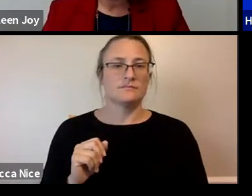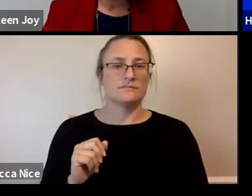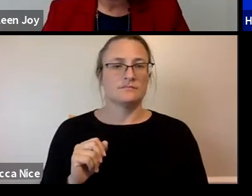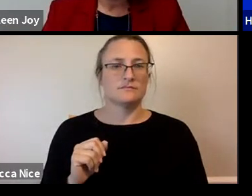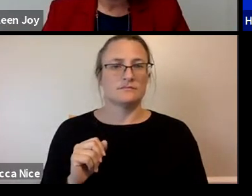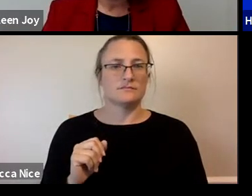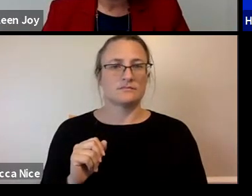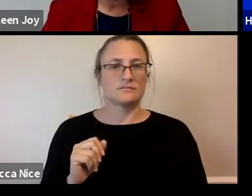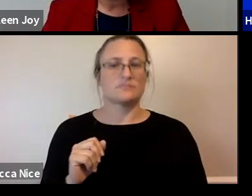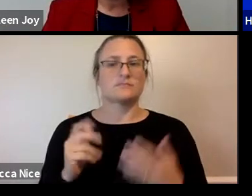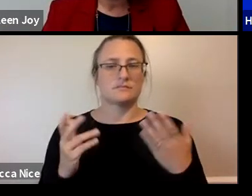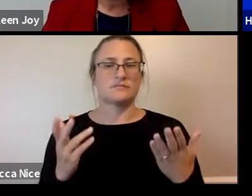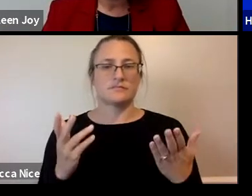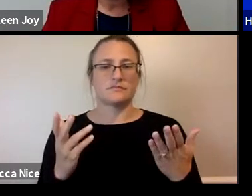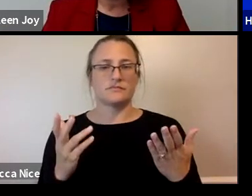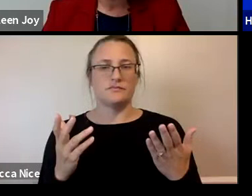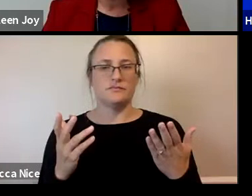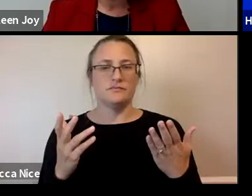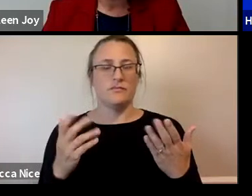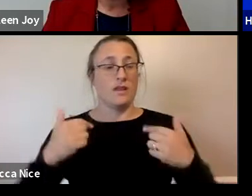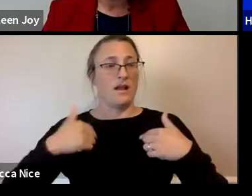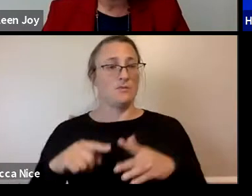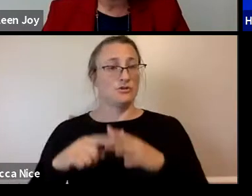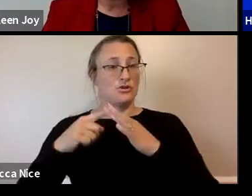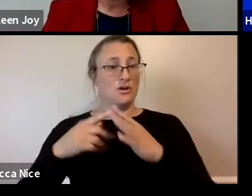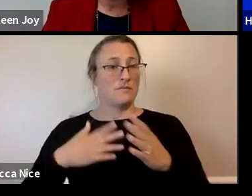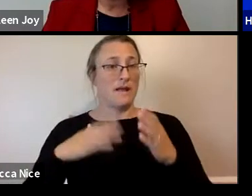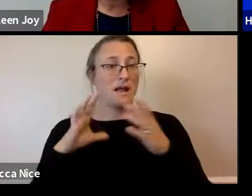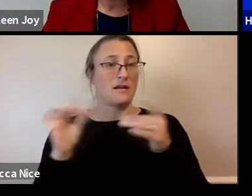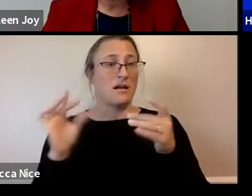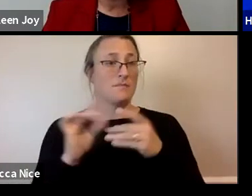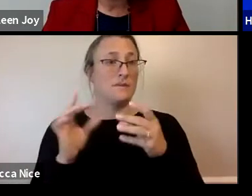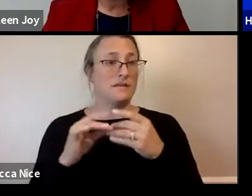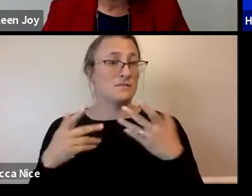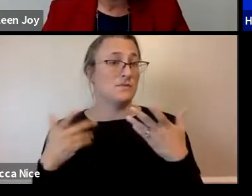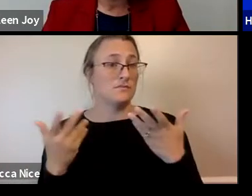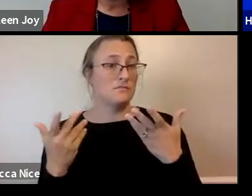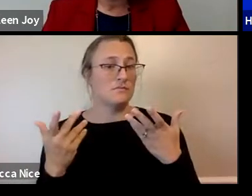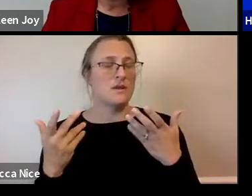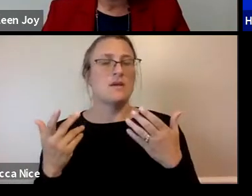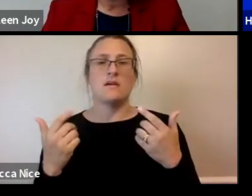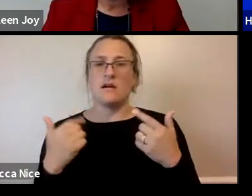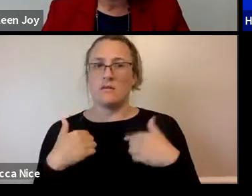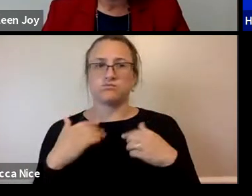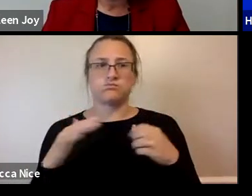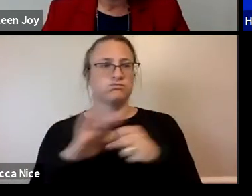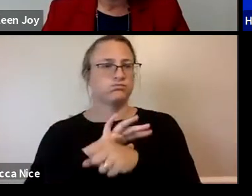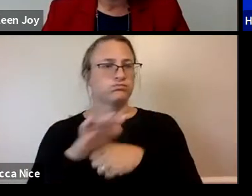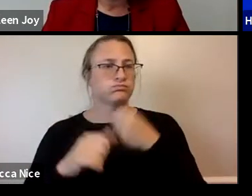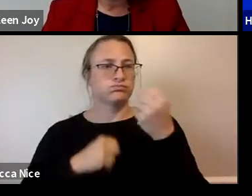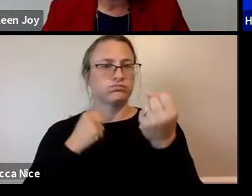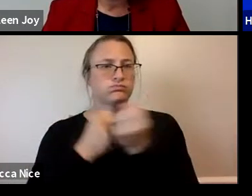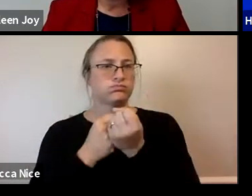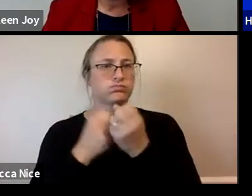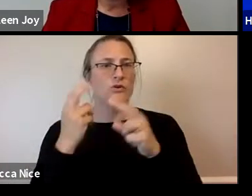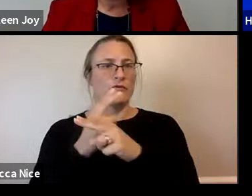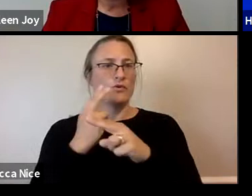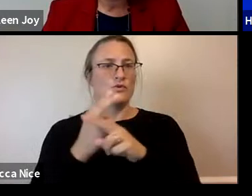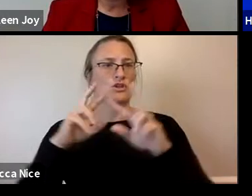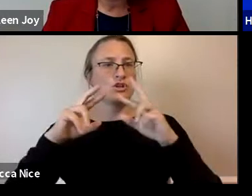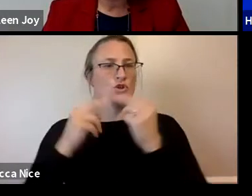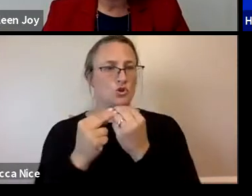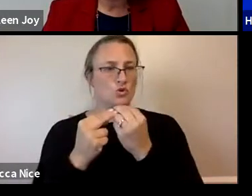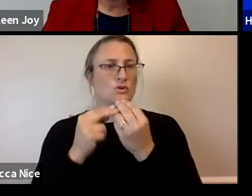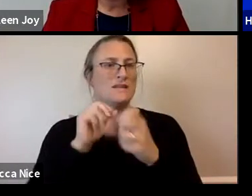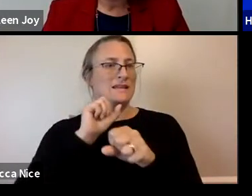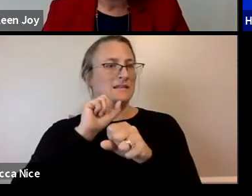So I want to begin by saying that I am totally in support of using union labor for